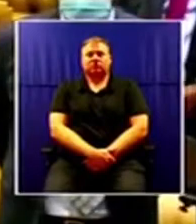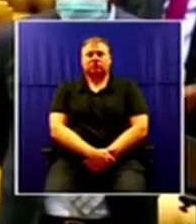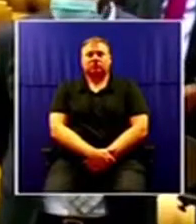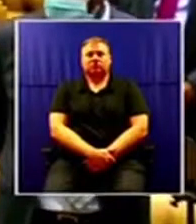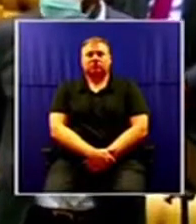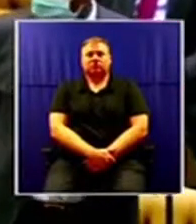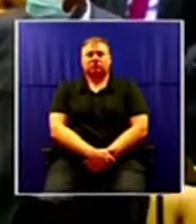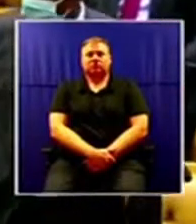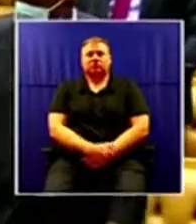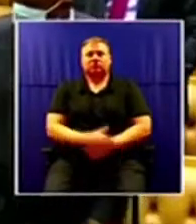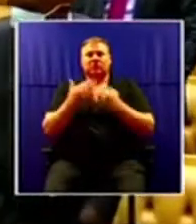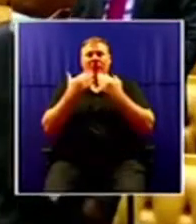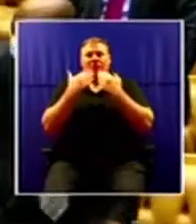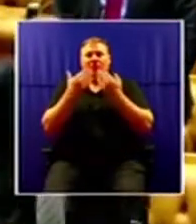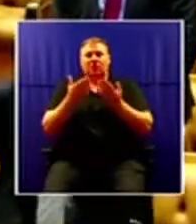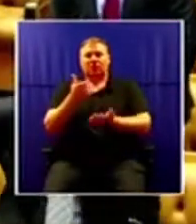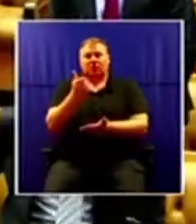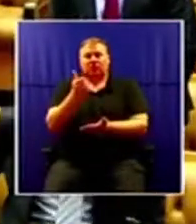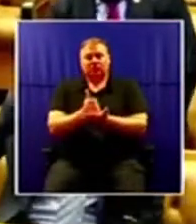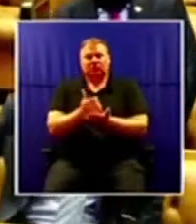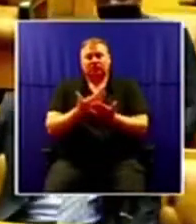Please be seated.